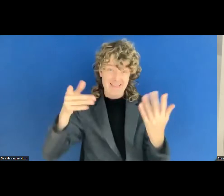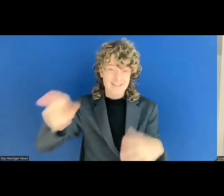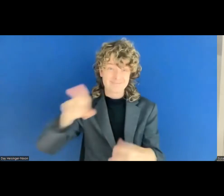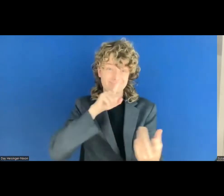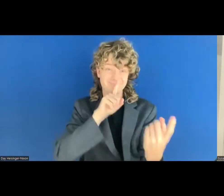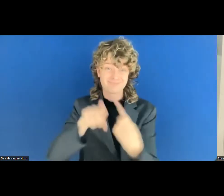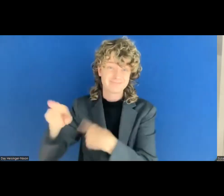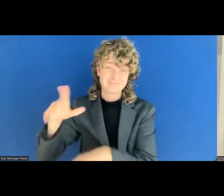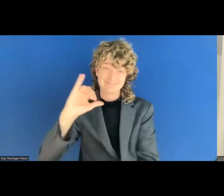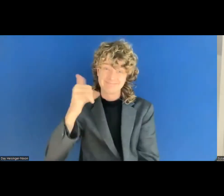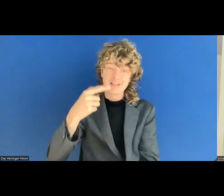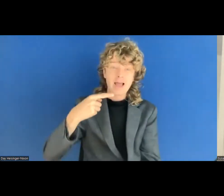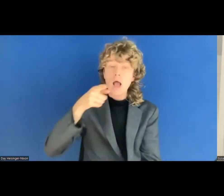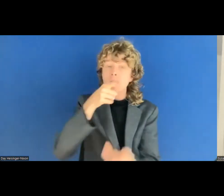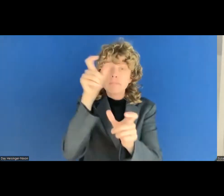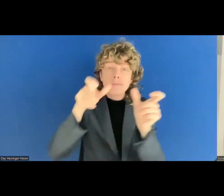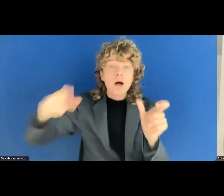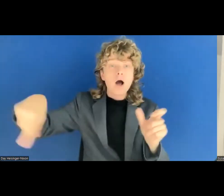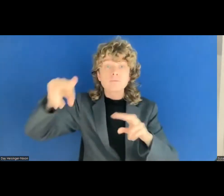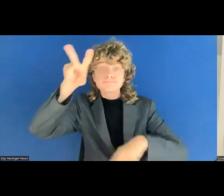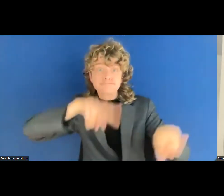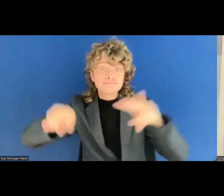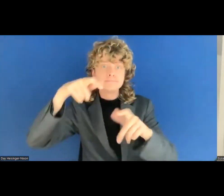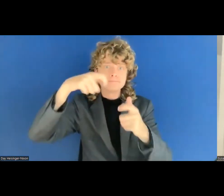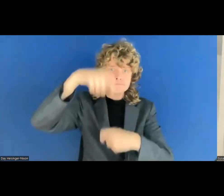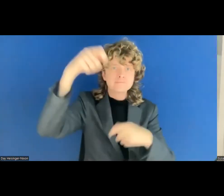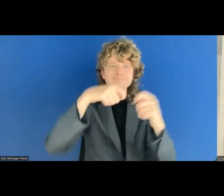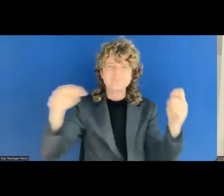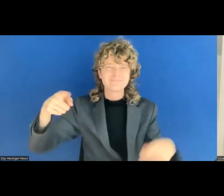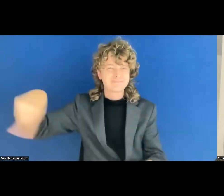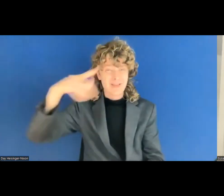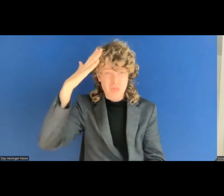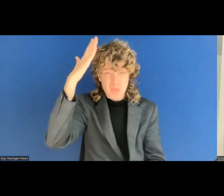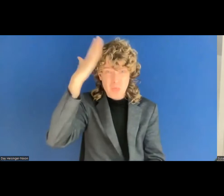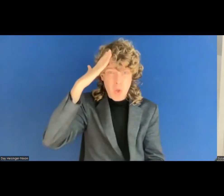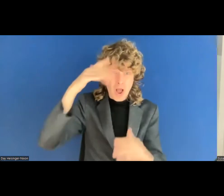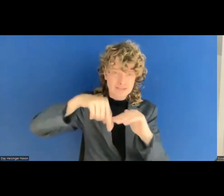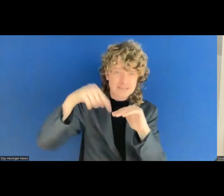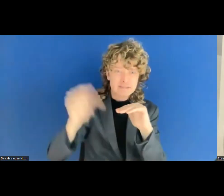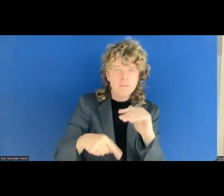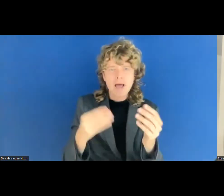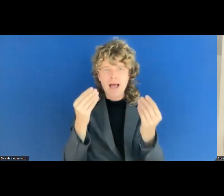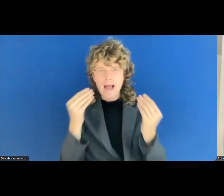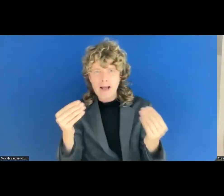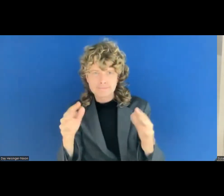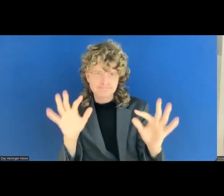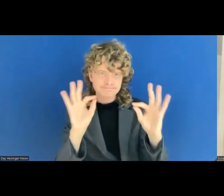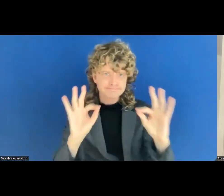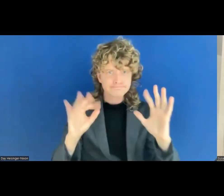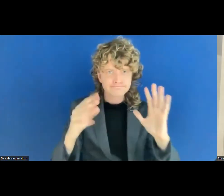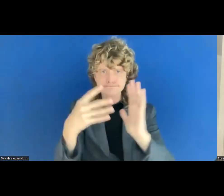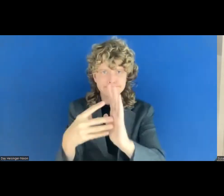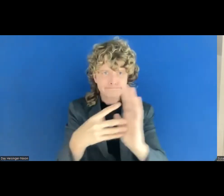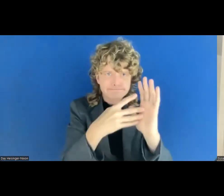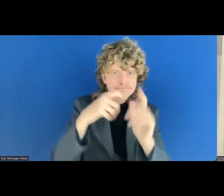knowledge to know how to test for compliance of the complete Annex A. So the specific EN requirements come with far